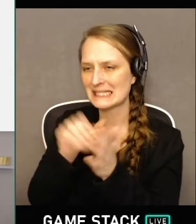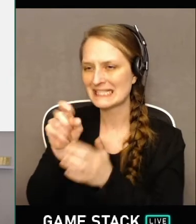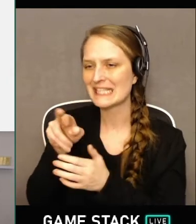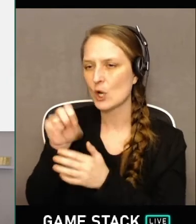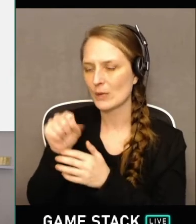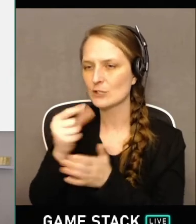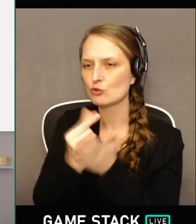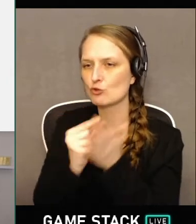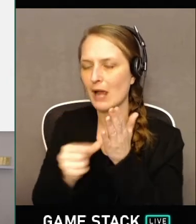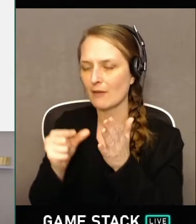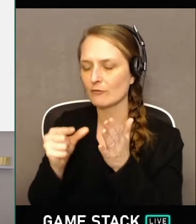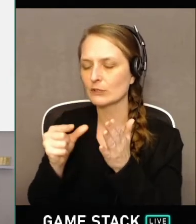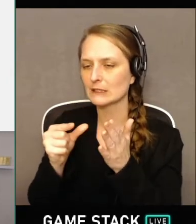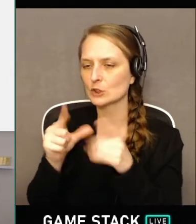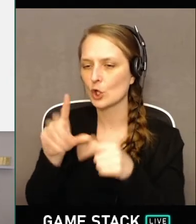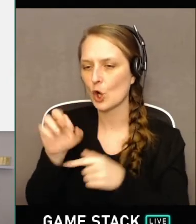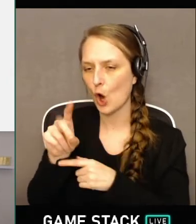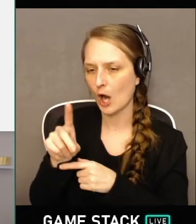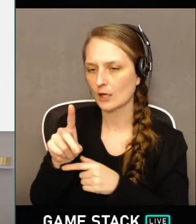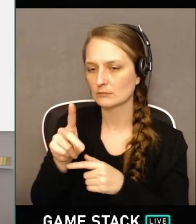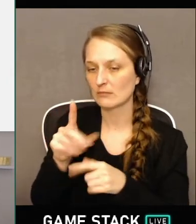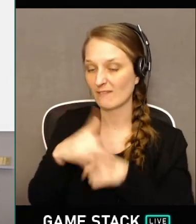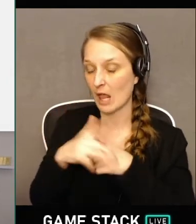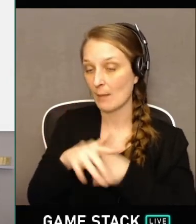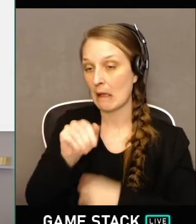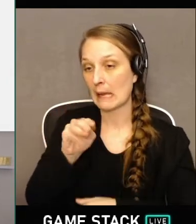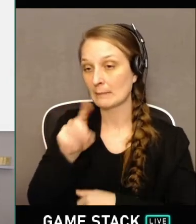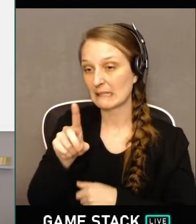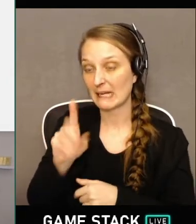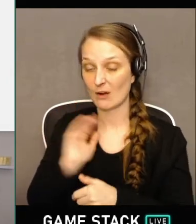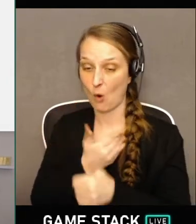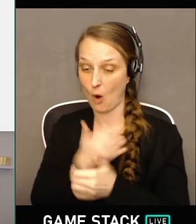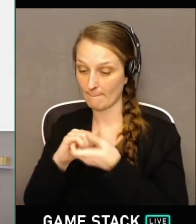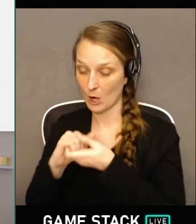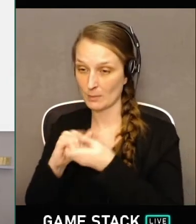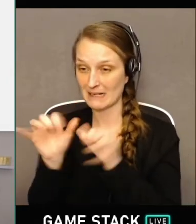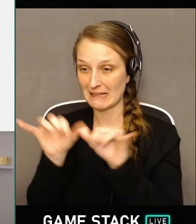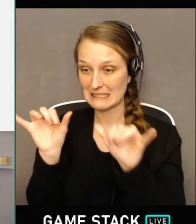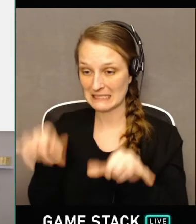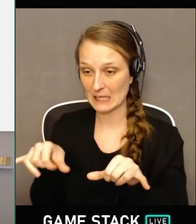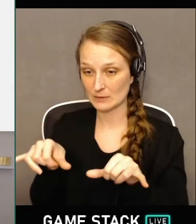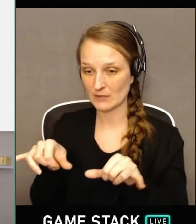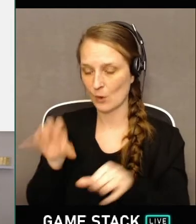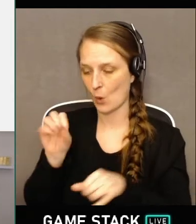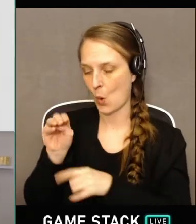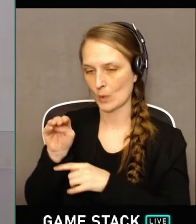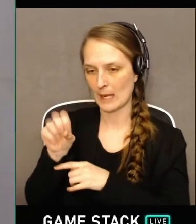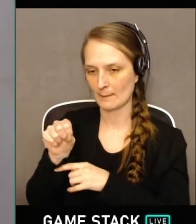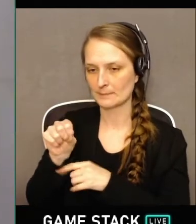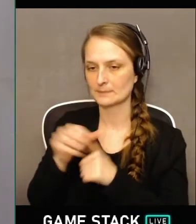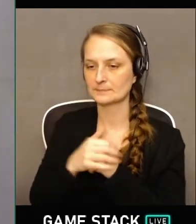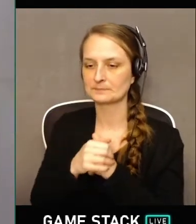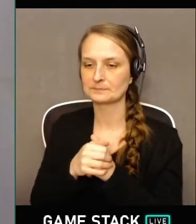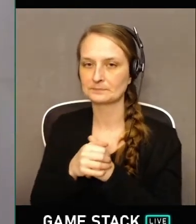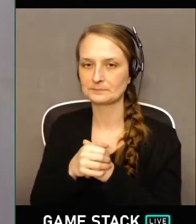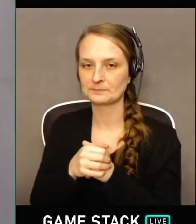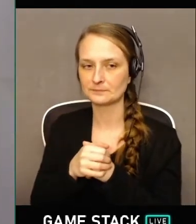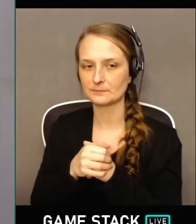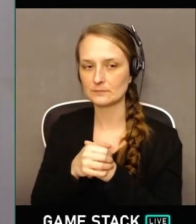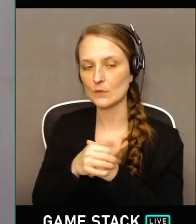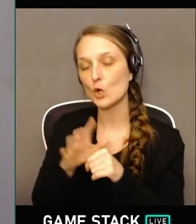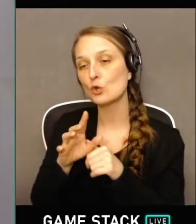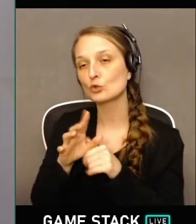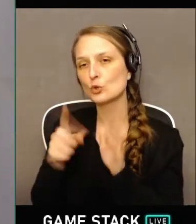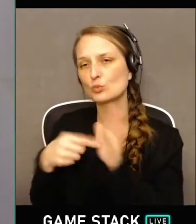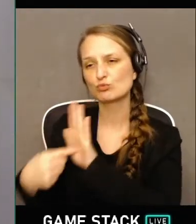from AMD, our AIB partners, and in systems from leading OEMs and system integrators. To showcase